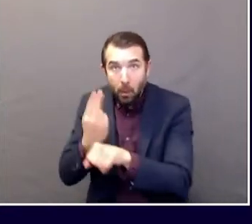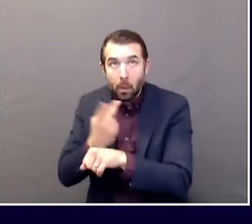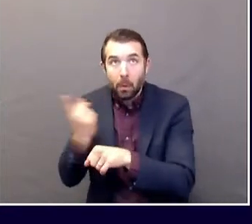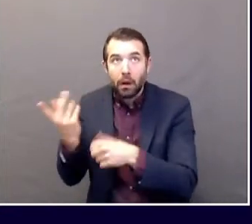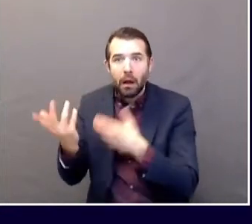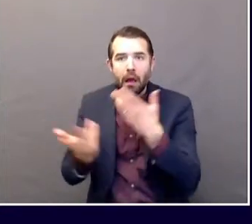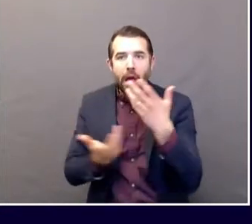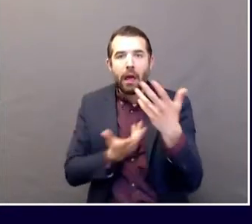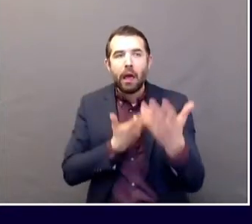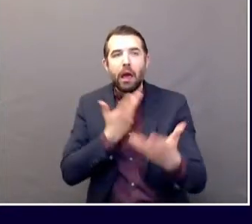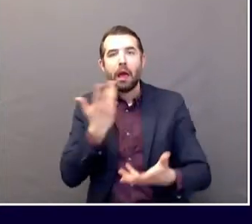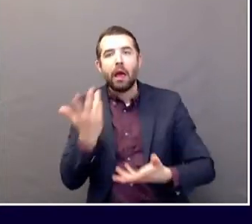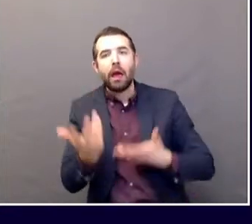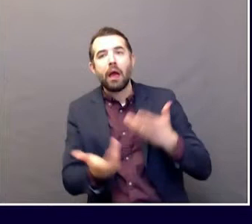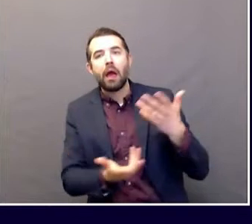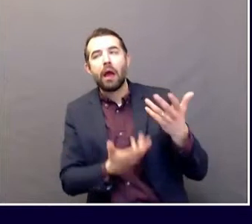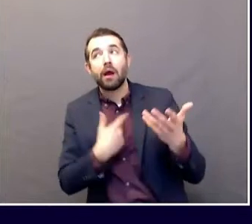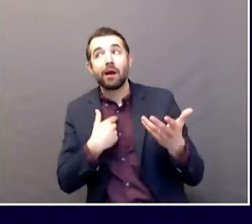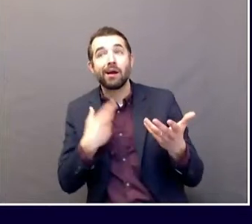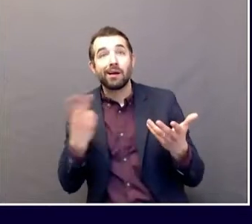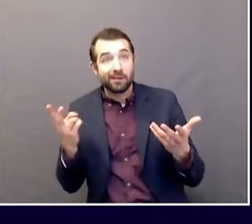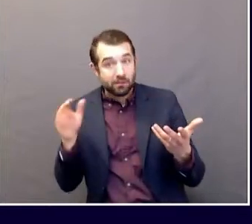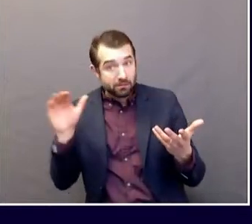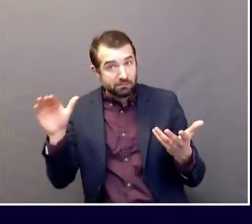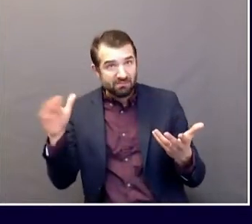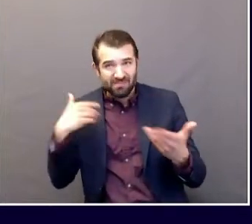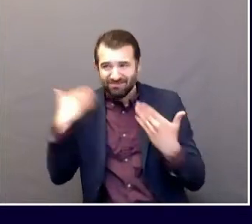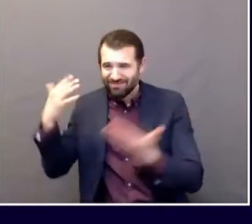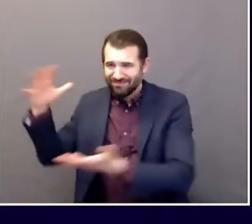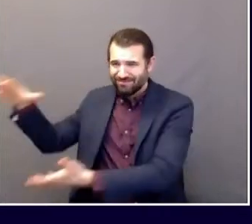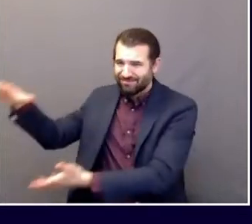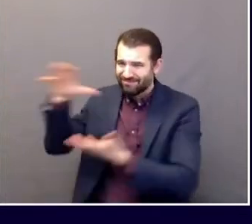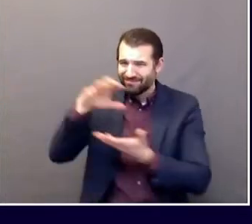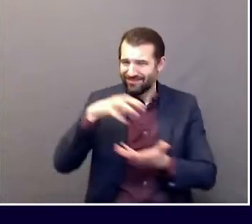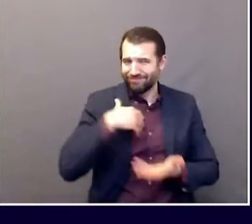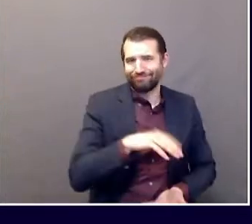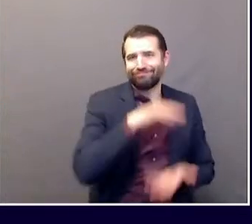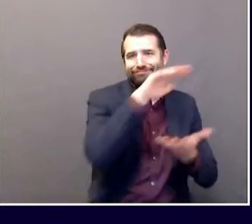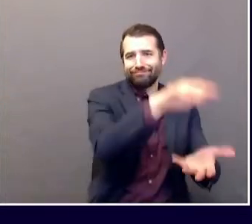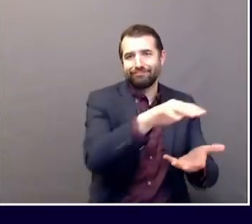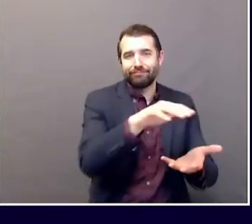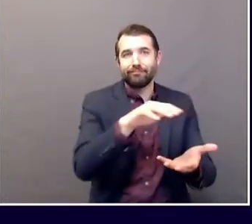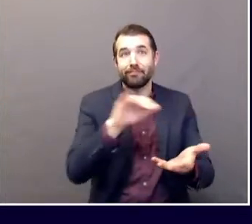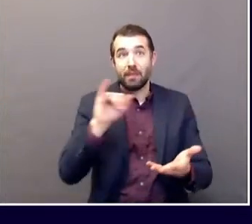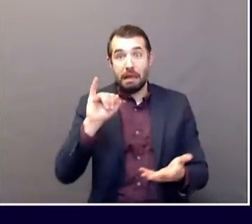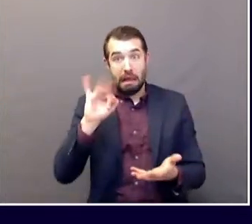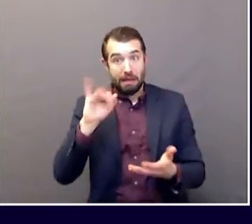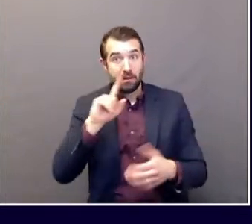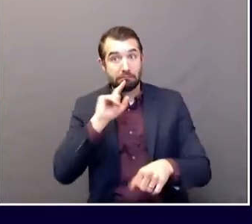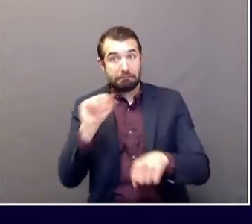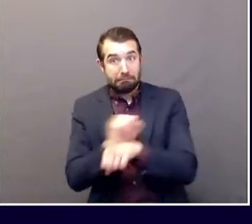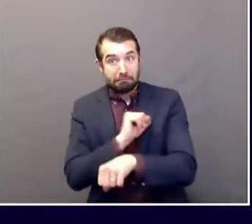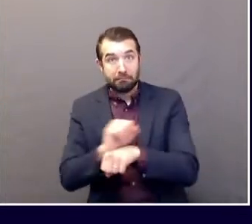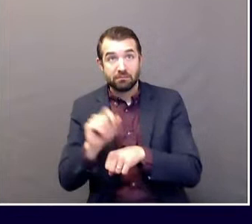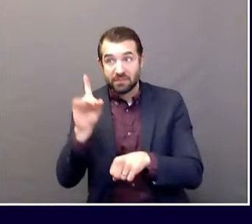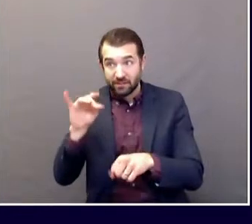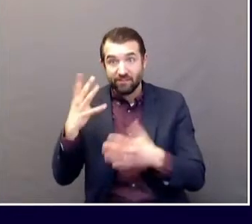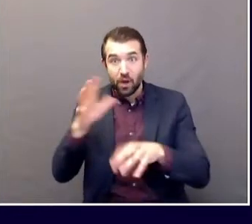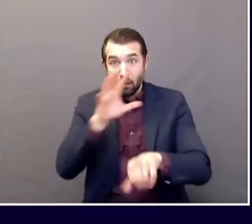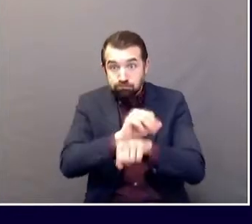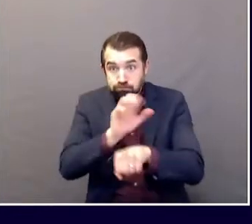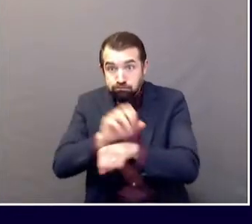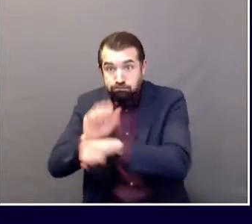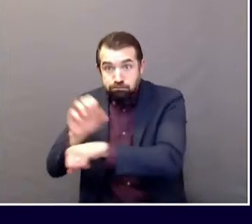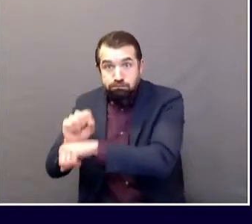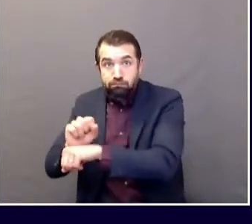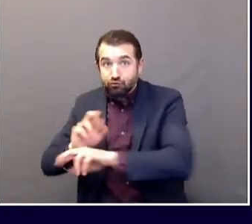not as if we are taking something away that was slated for use. They were in their warehouse. We spotted that. And so we